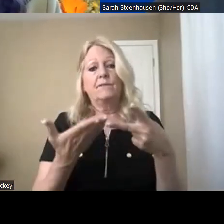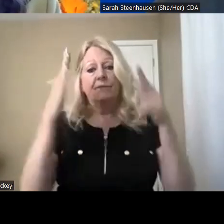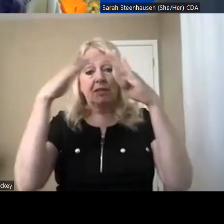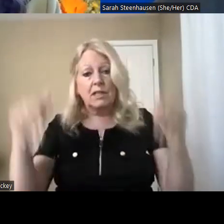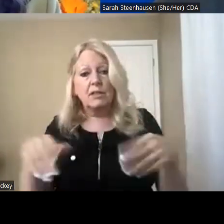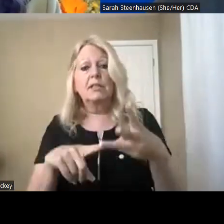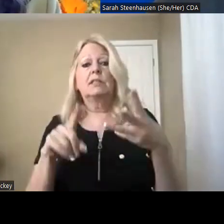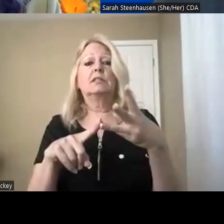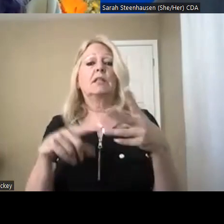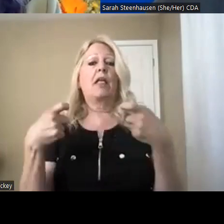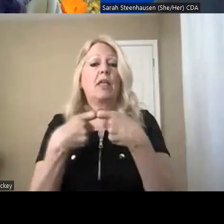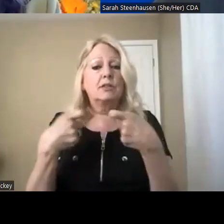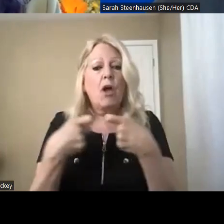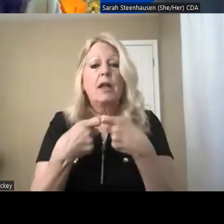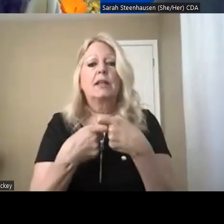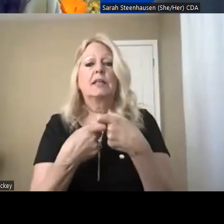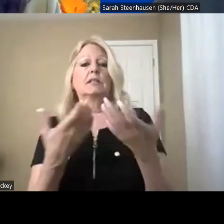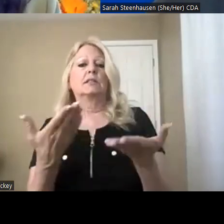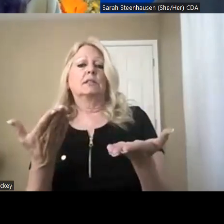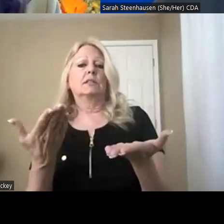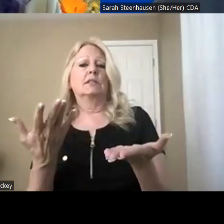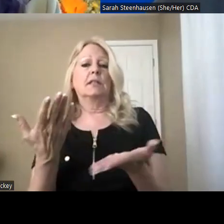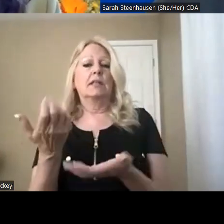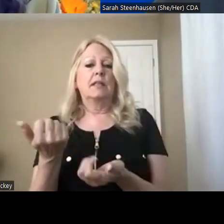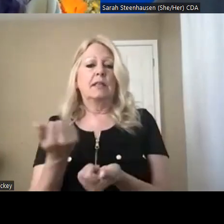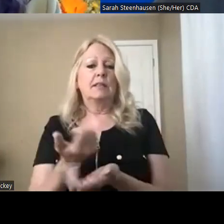devices, if you're going to have a Zoom meeting, for example, and